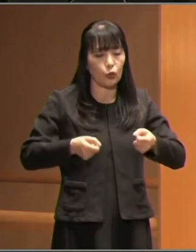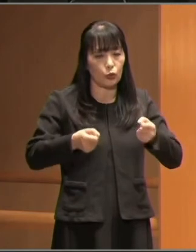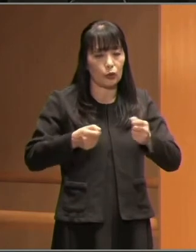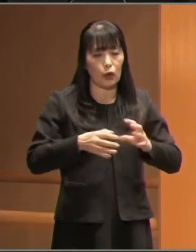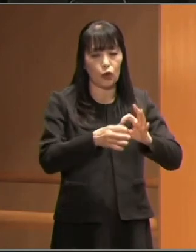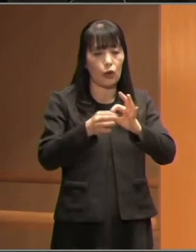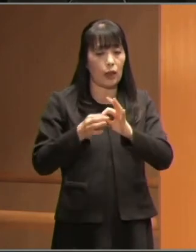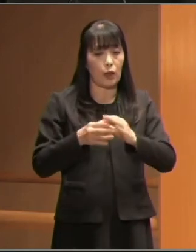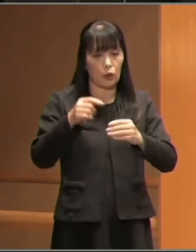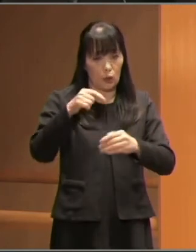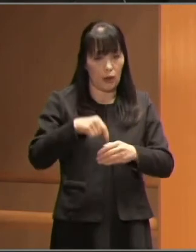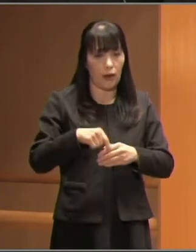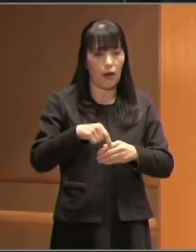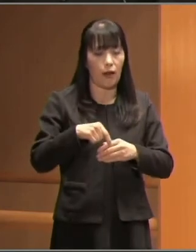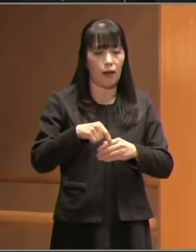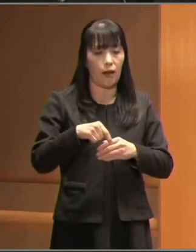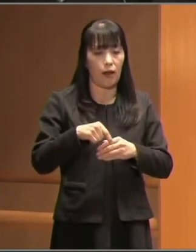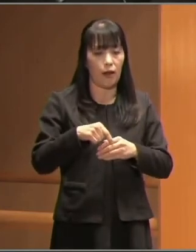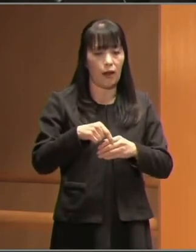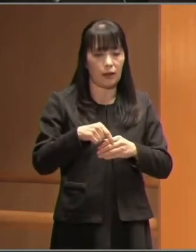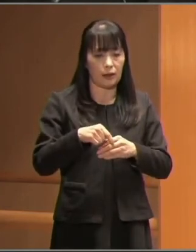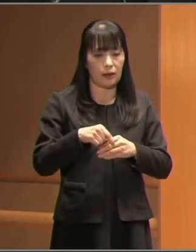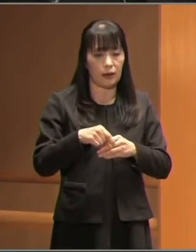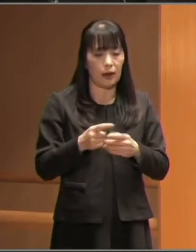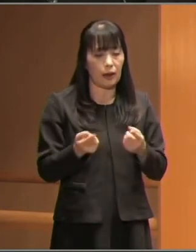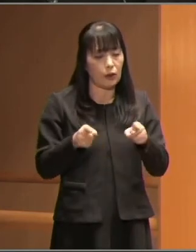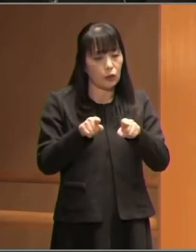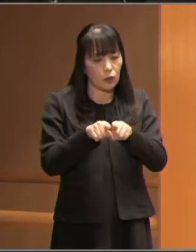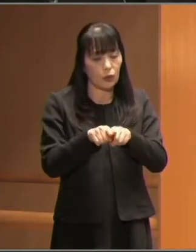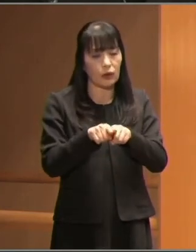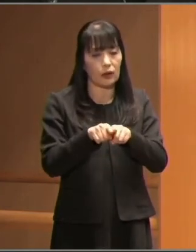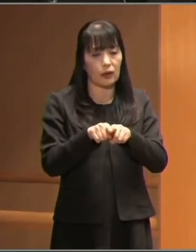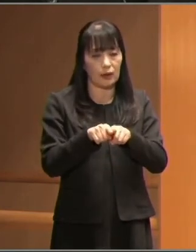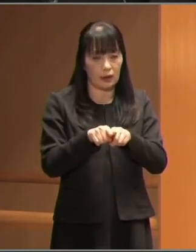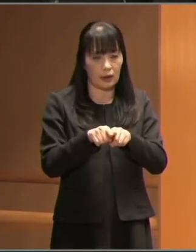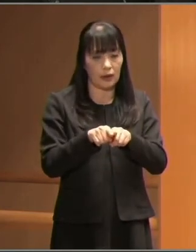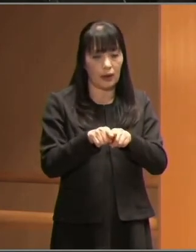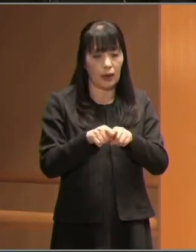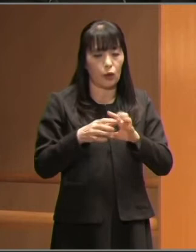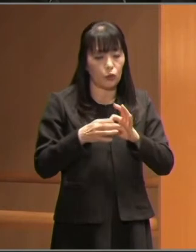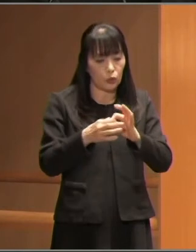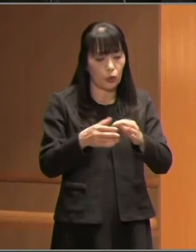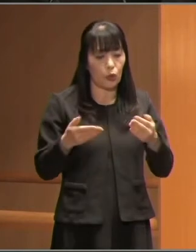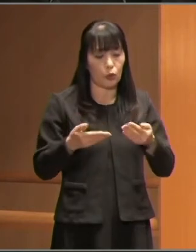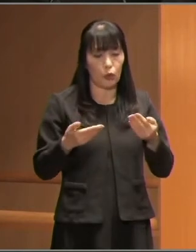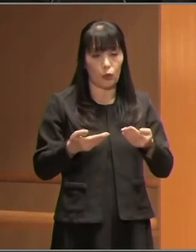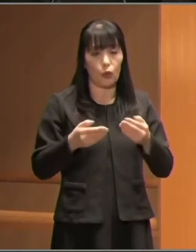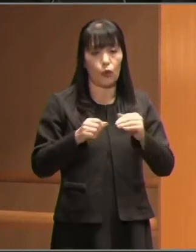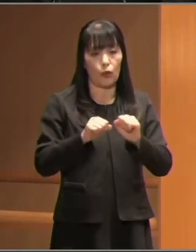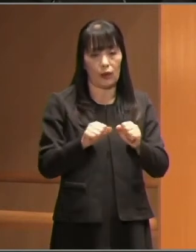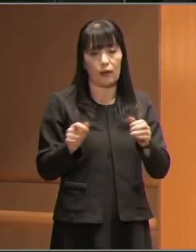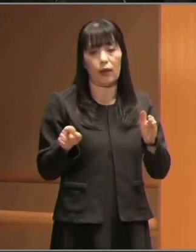are related in paper making, and then they are